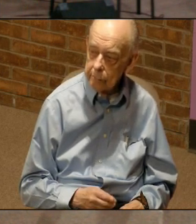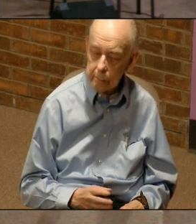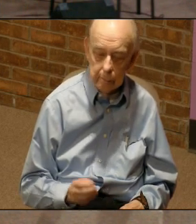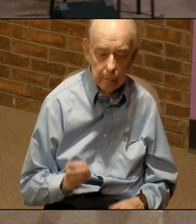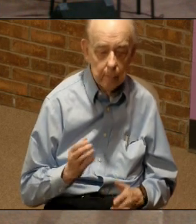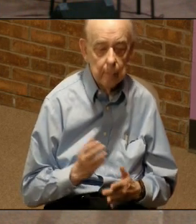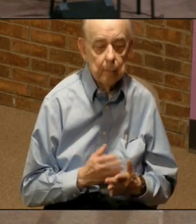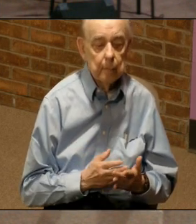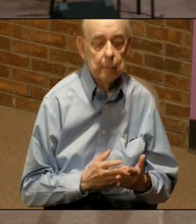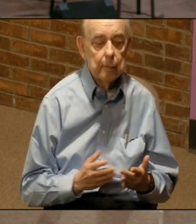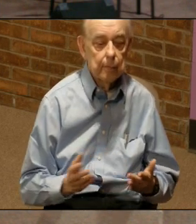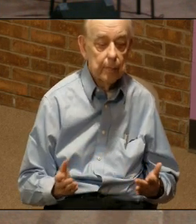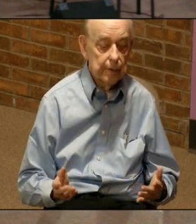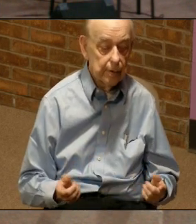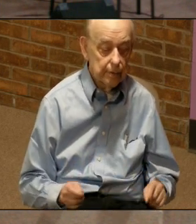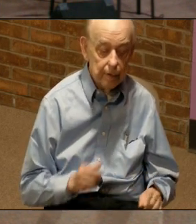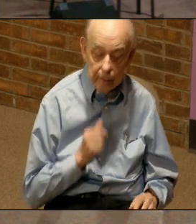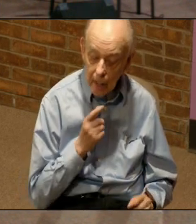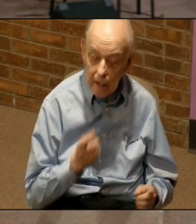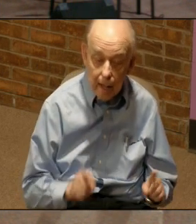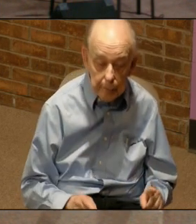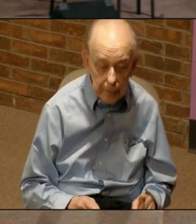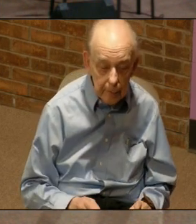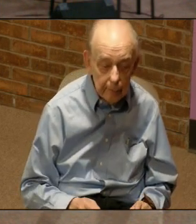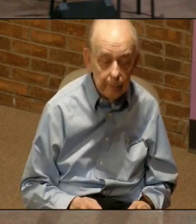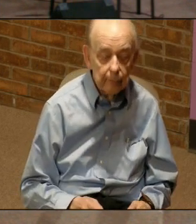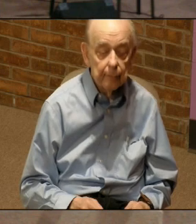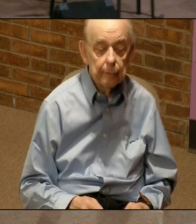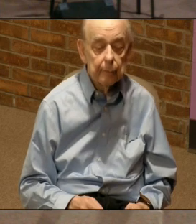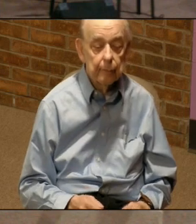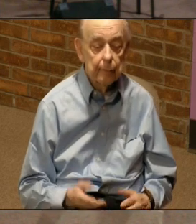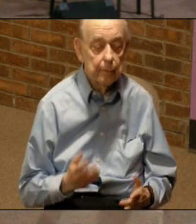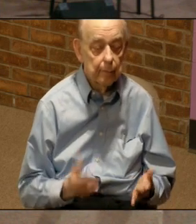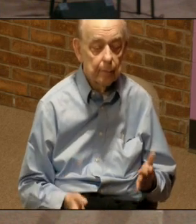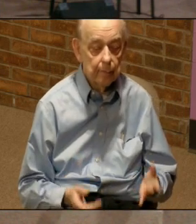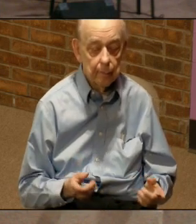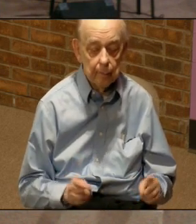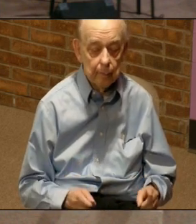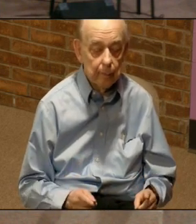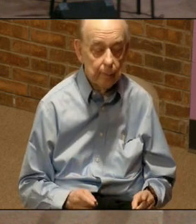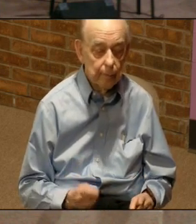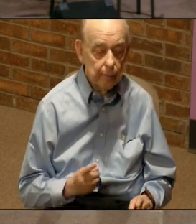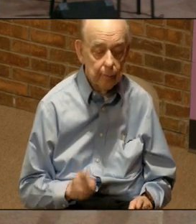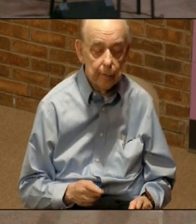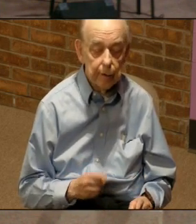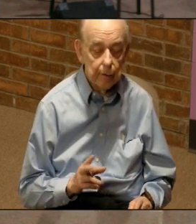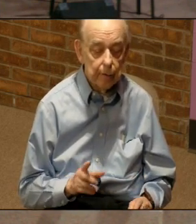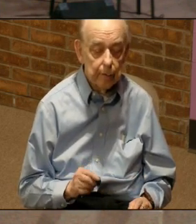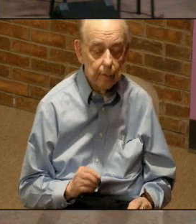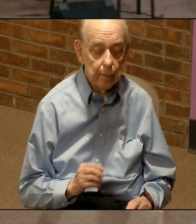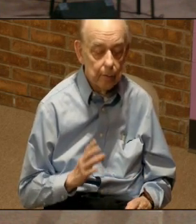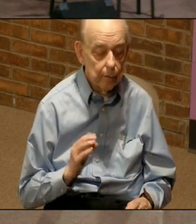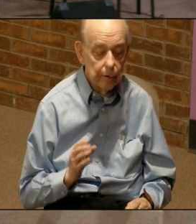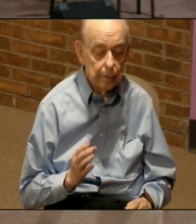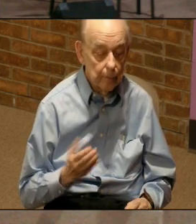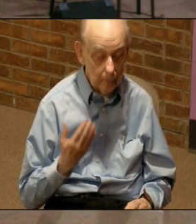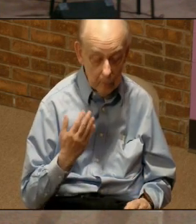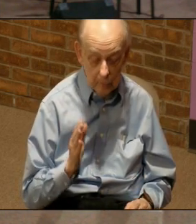And some of them still have not happened. They may not happen for another 20 centuries. We don't